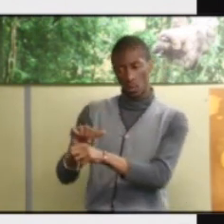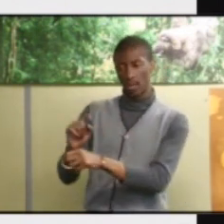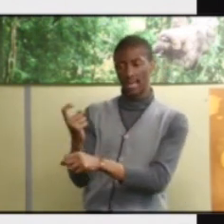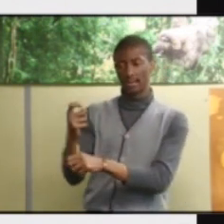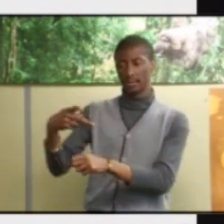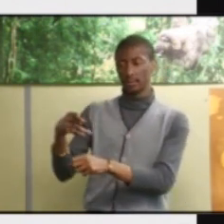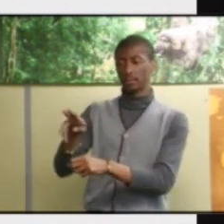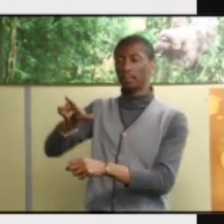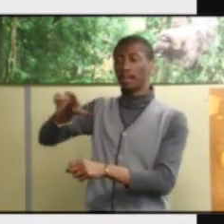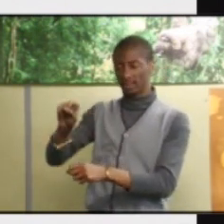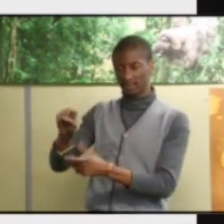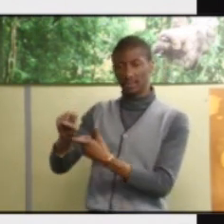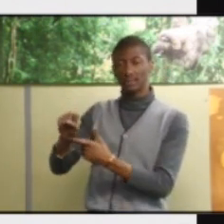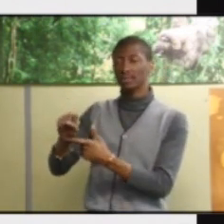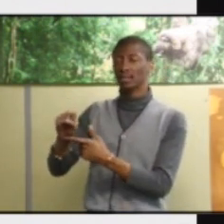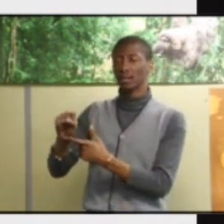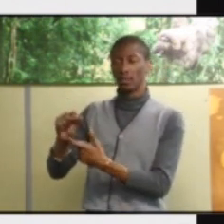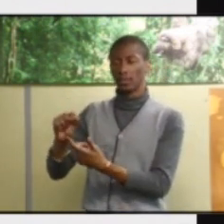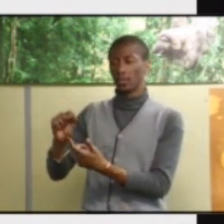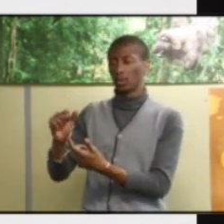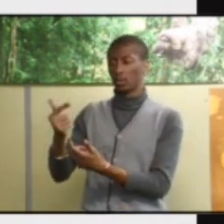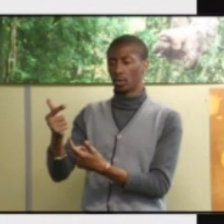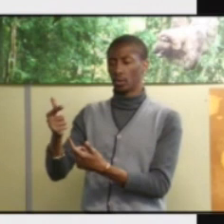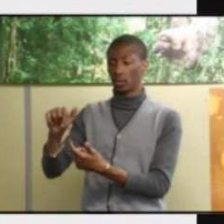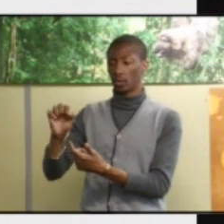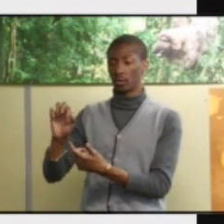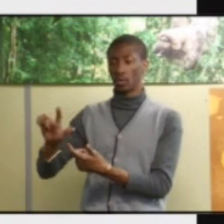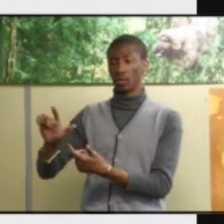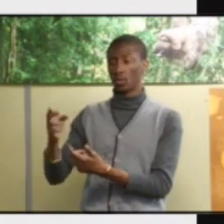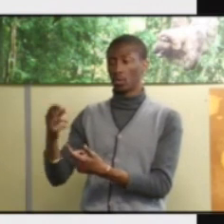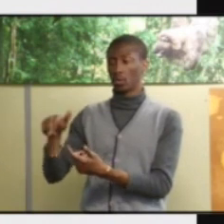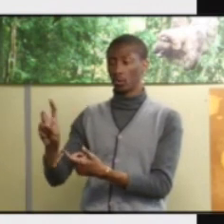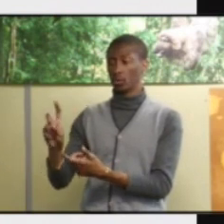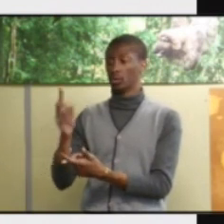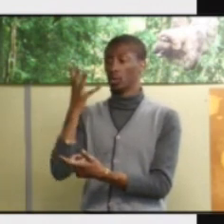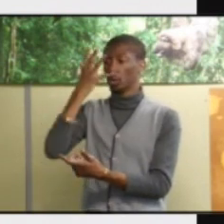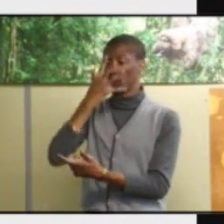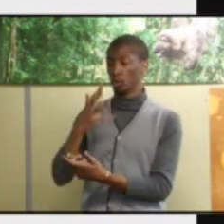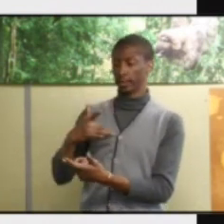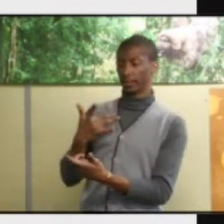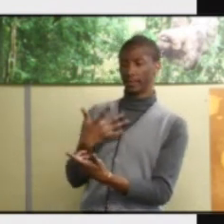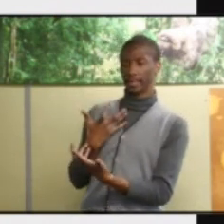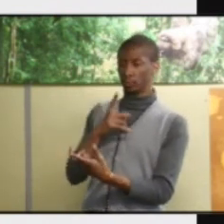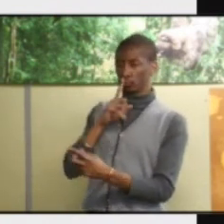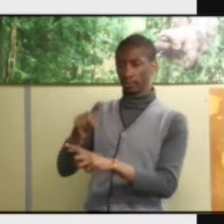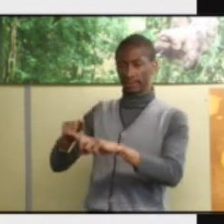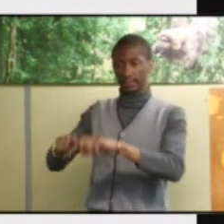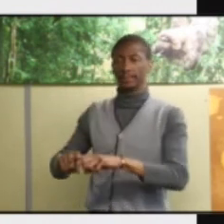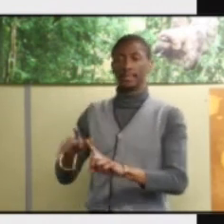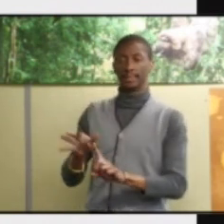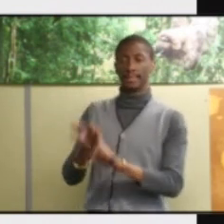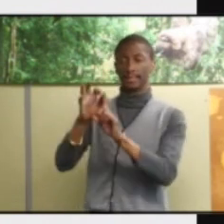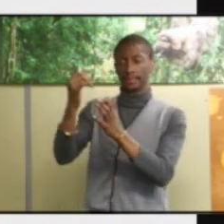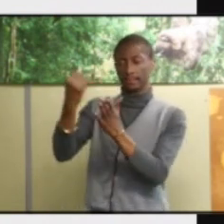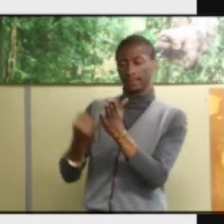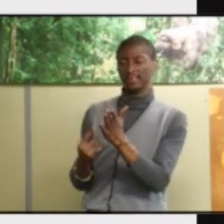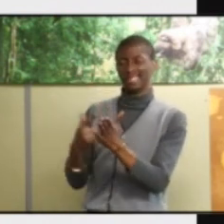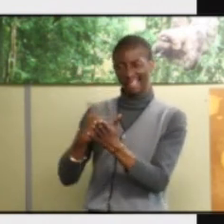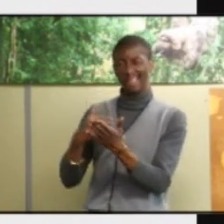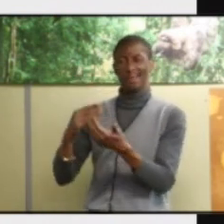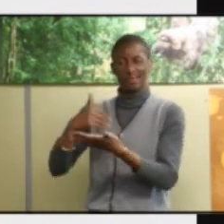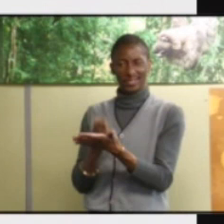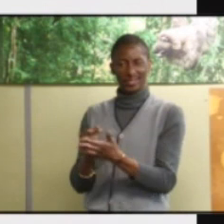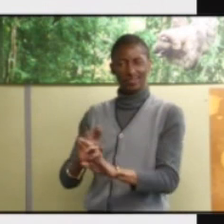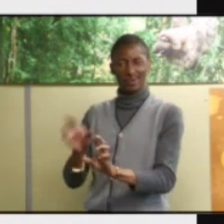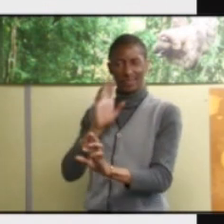the Girlhood look and feel was highly based on custom illustrations, and there was a budget put aside for that, and that